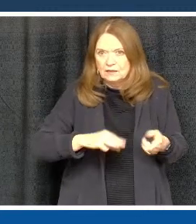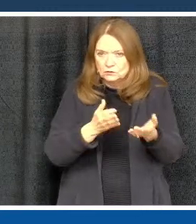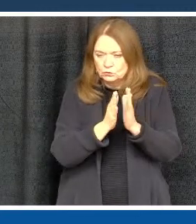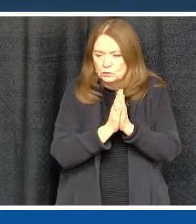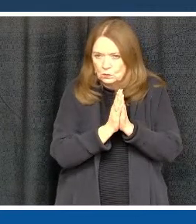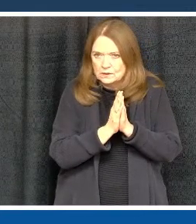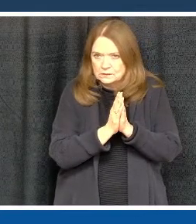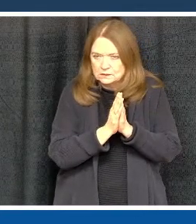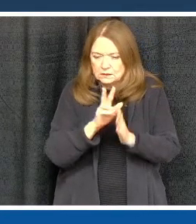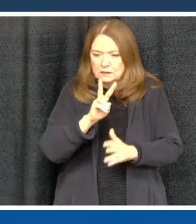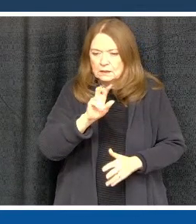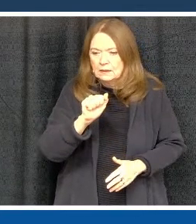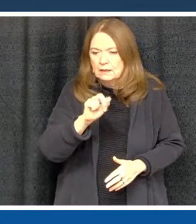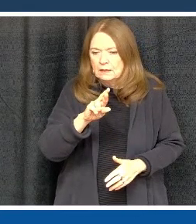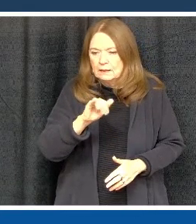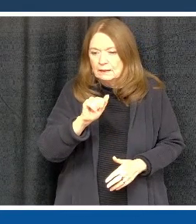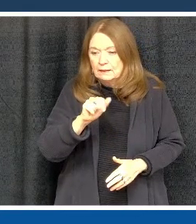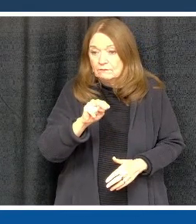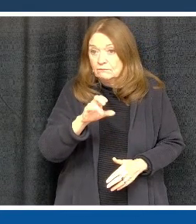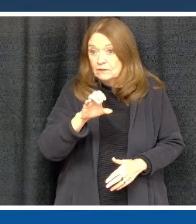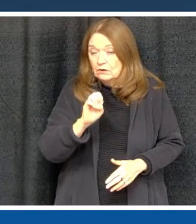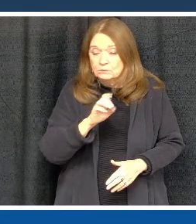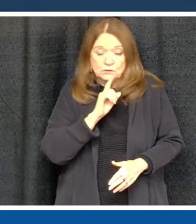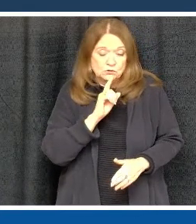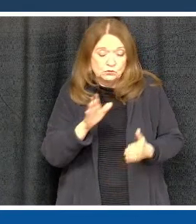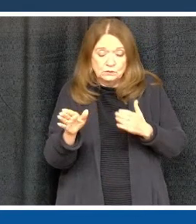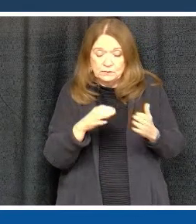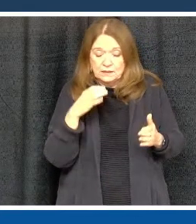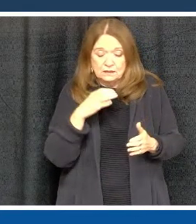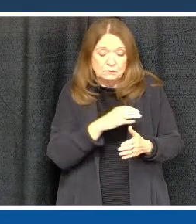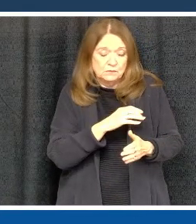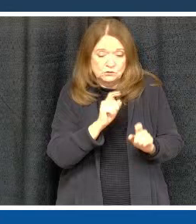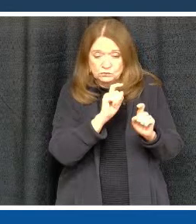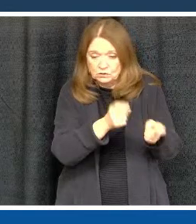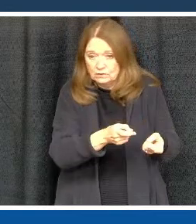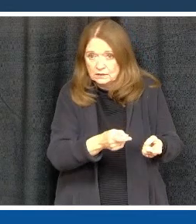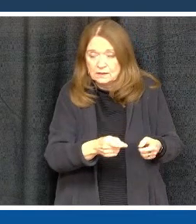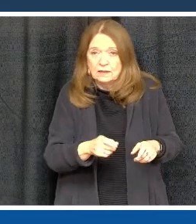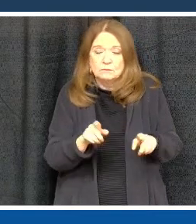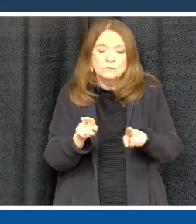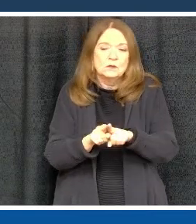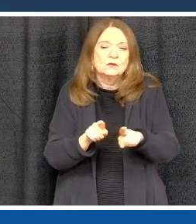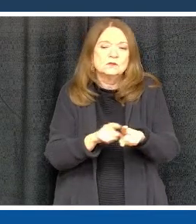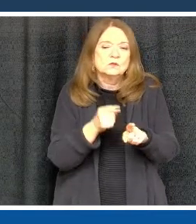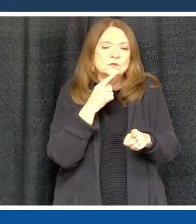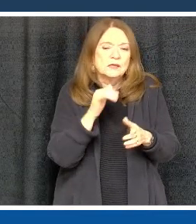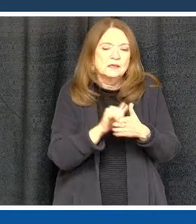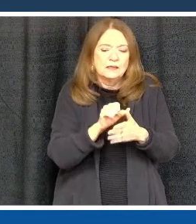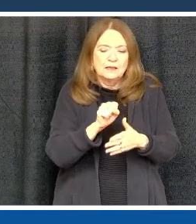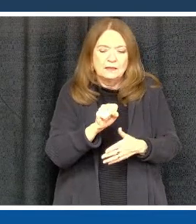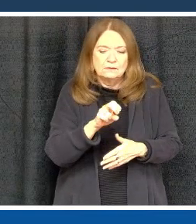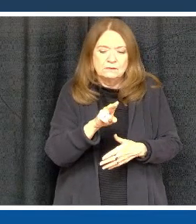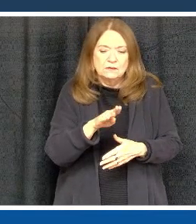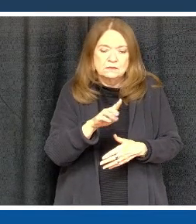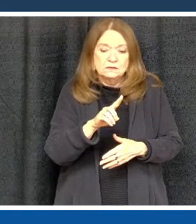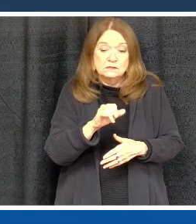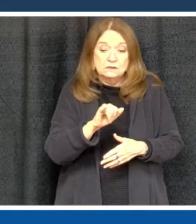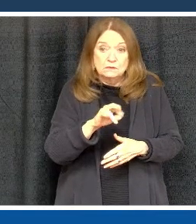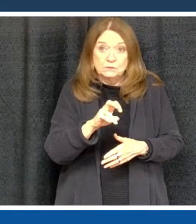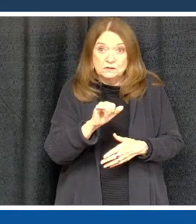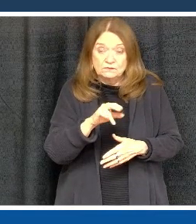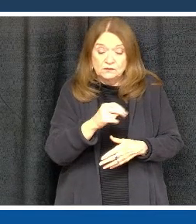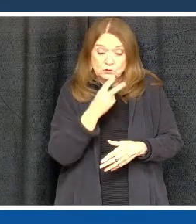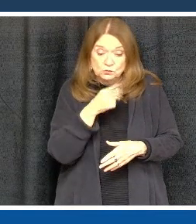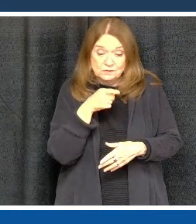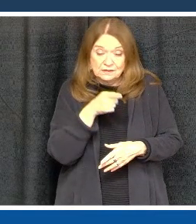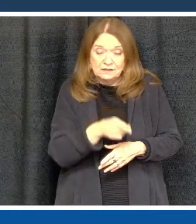a variance. Not sure if the planning commission would grant that or not. And I would also say that the subdivision they showed you here, this